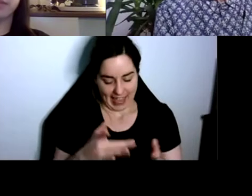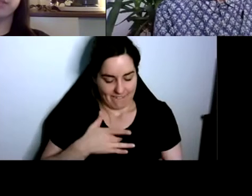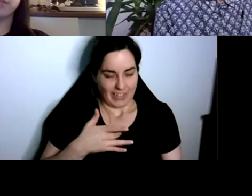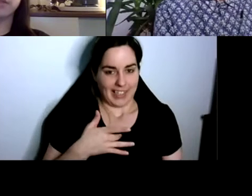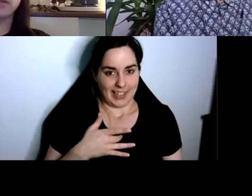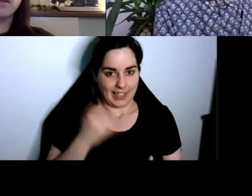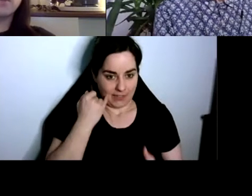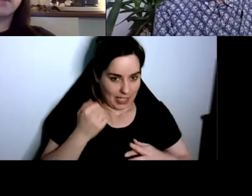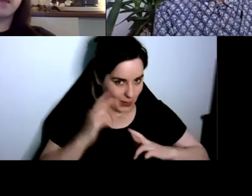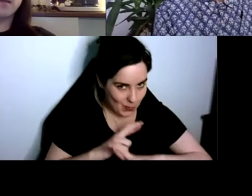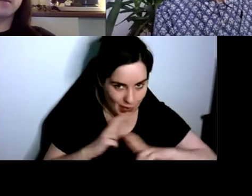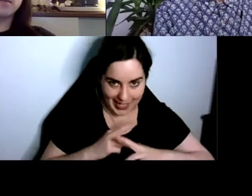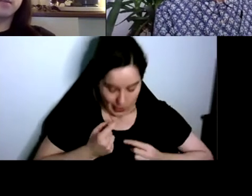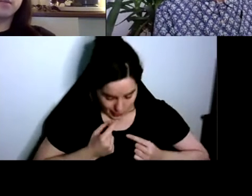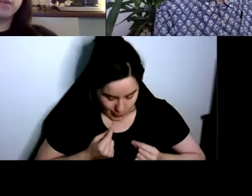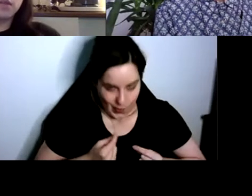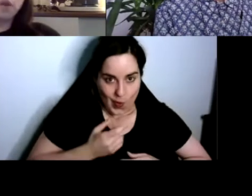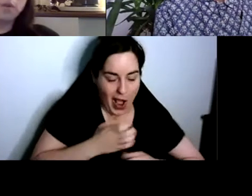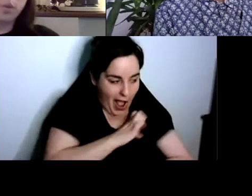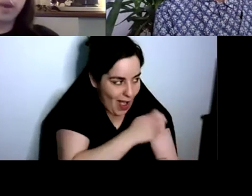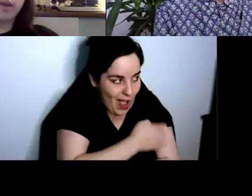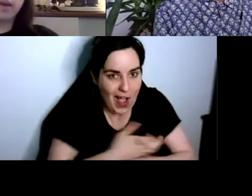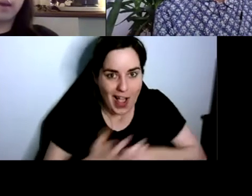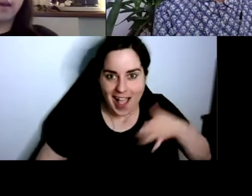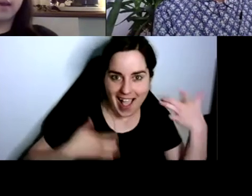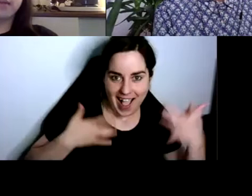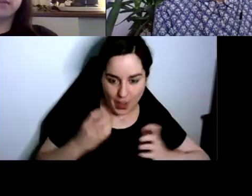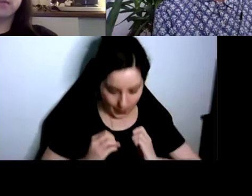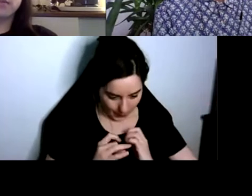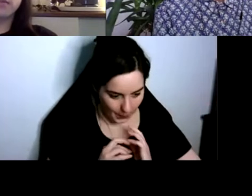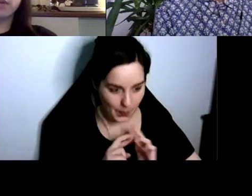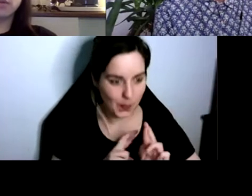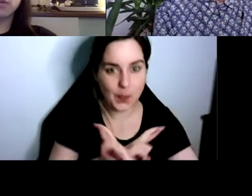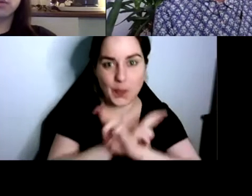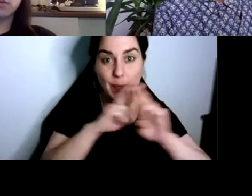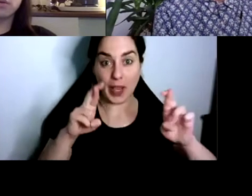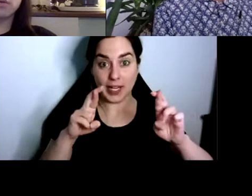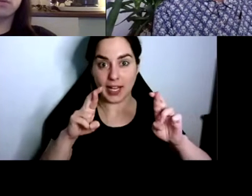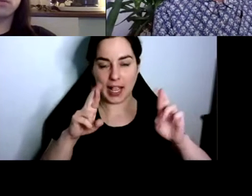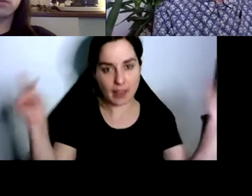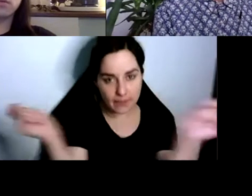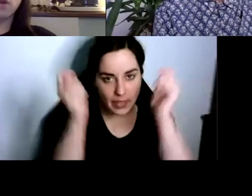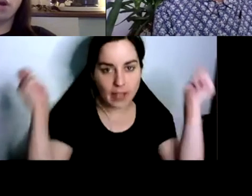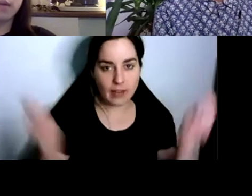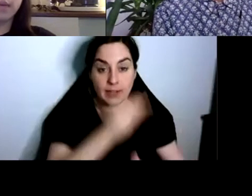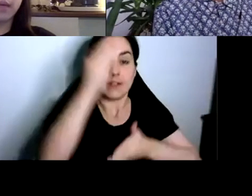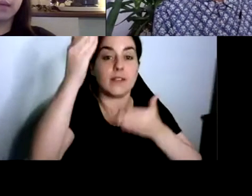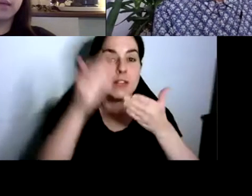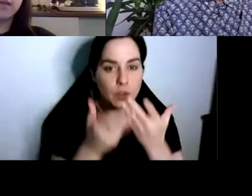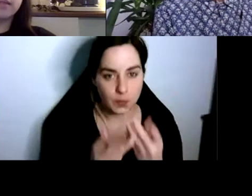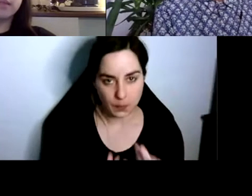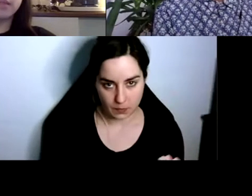comes from a festival, but then it goes away. And folks who, there aren't